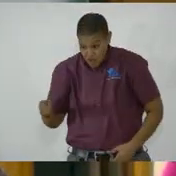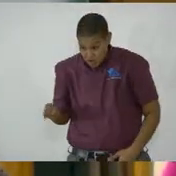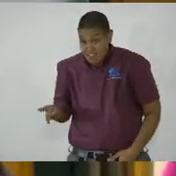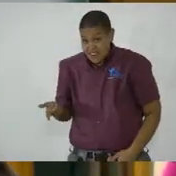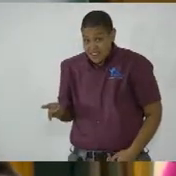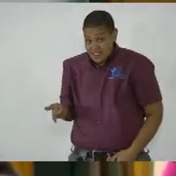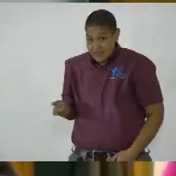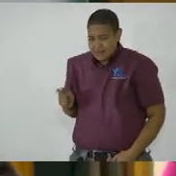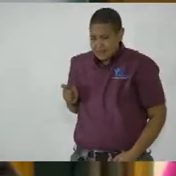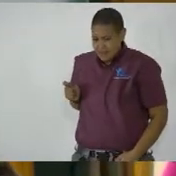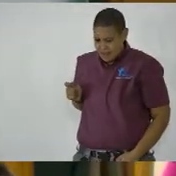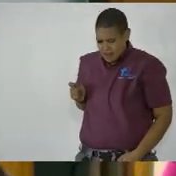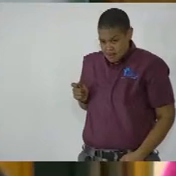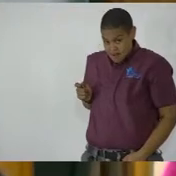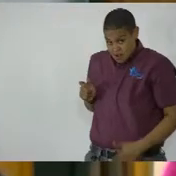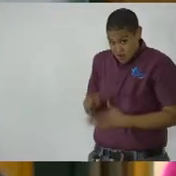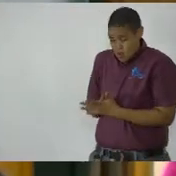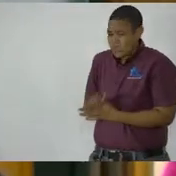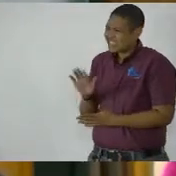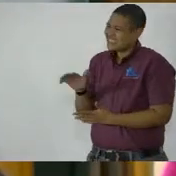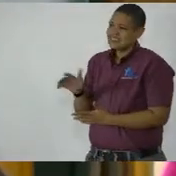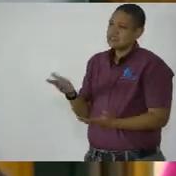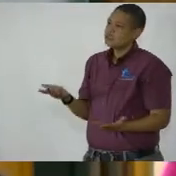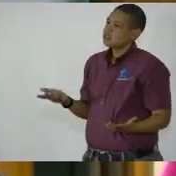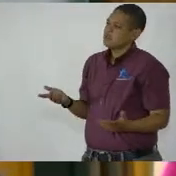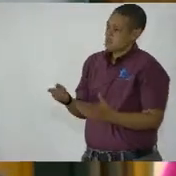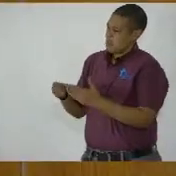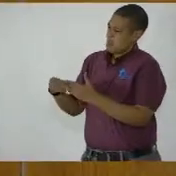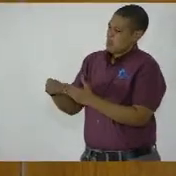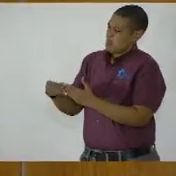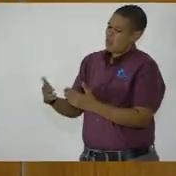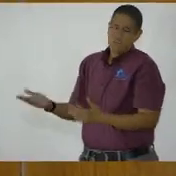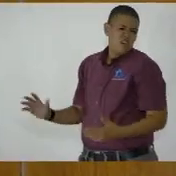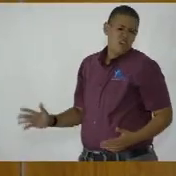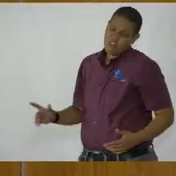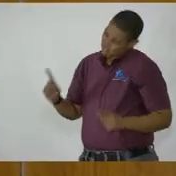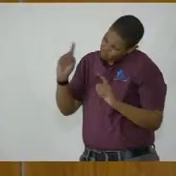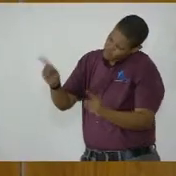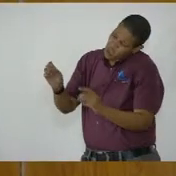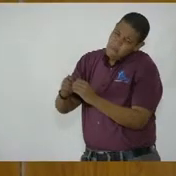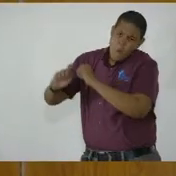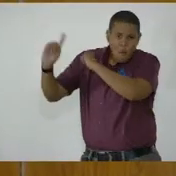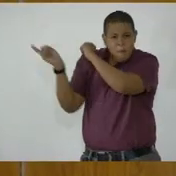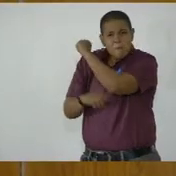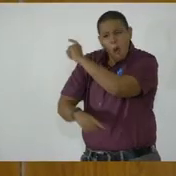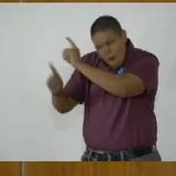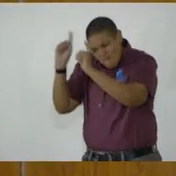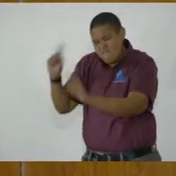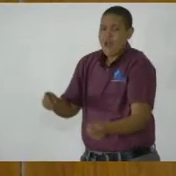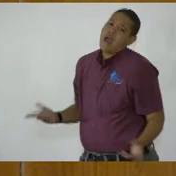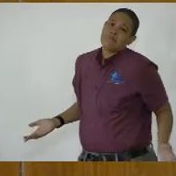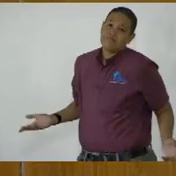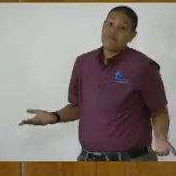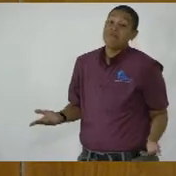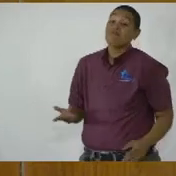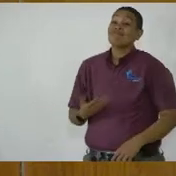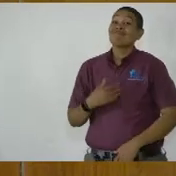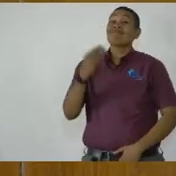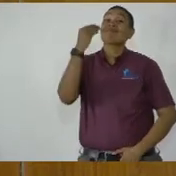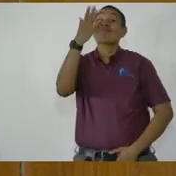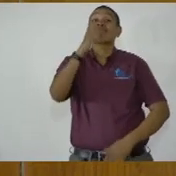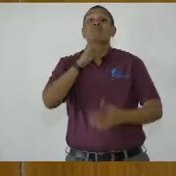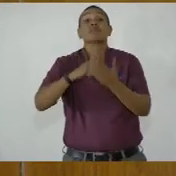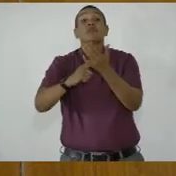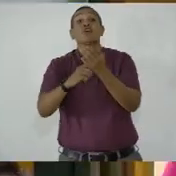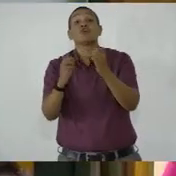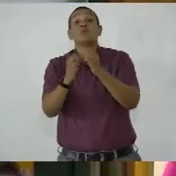appeal sentences which are considered too lenient. Madam Speaker, it is a matter which I will discuss more with